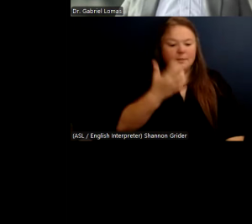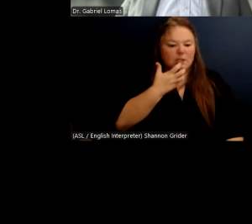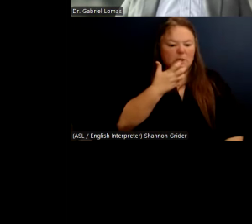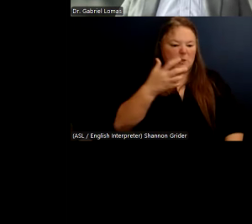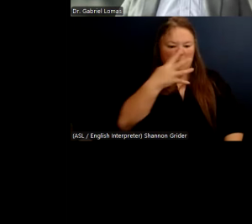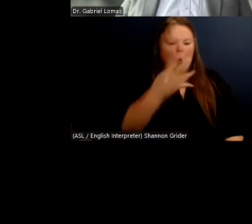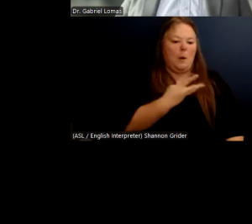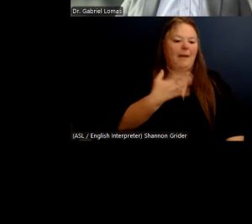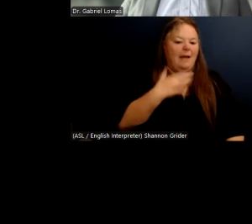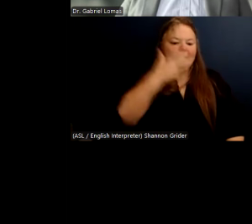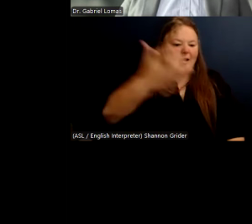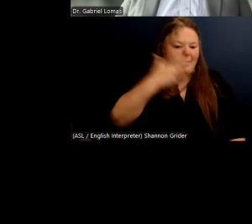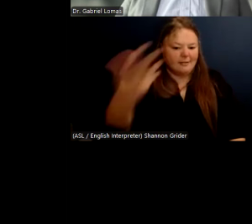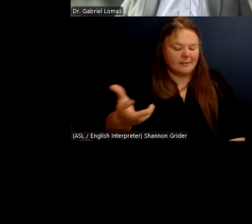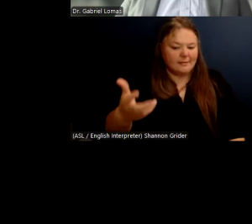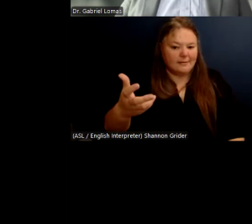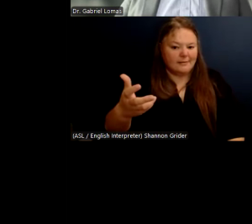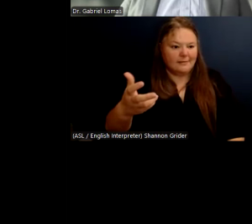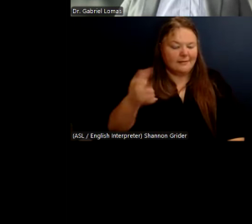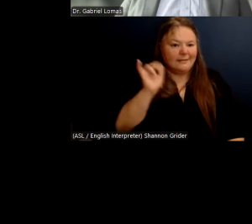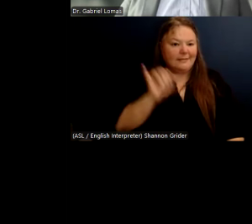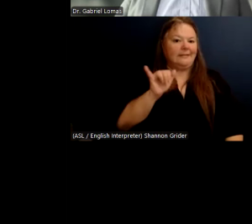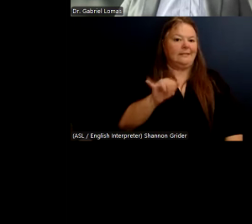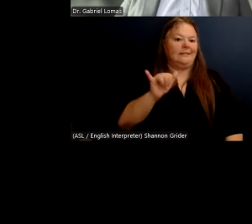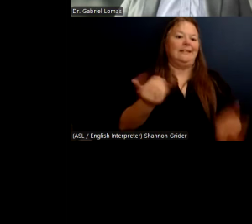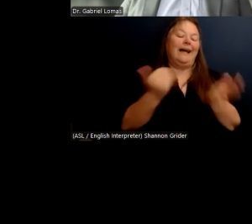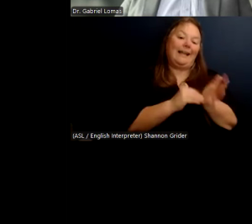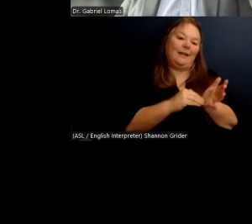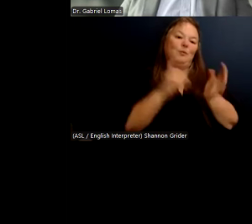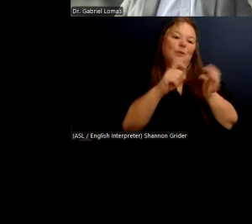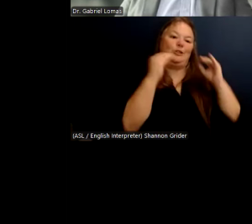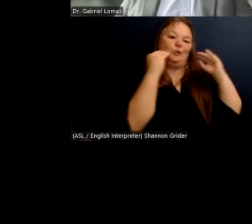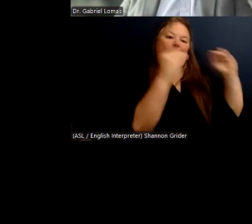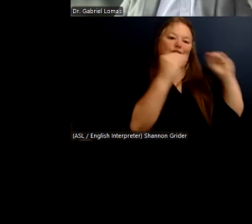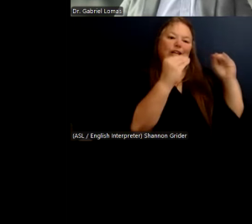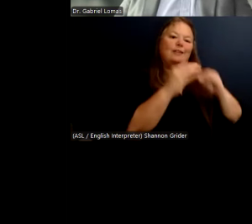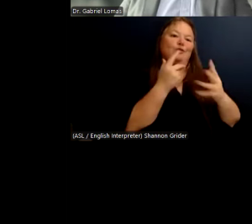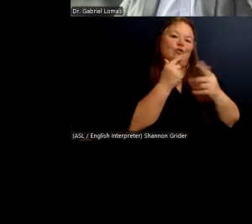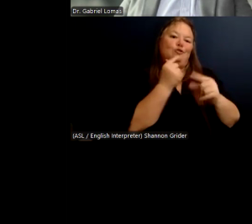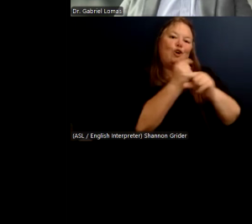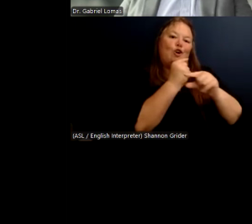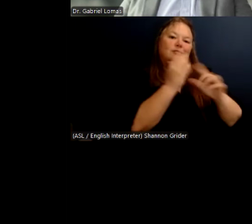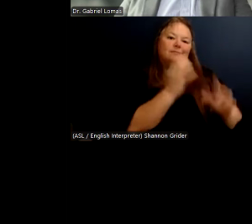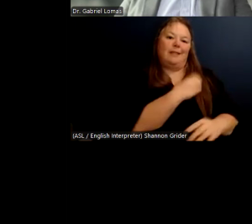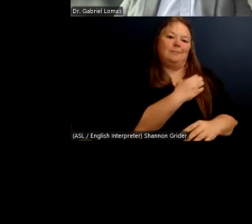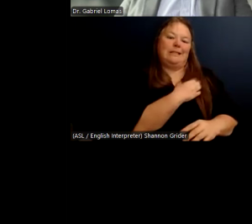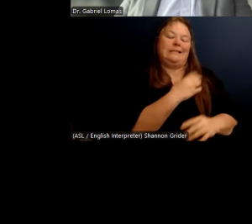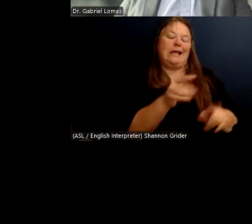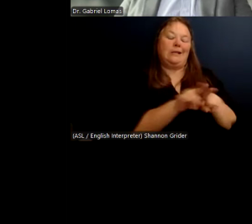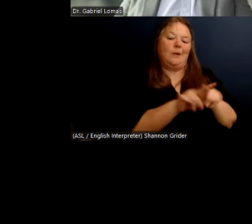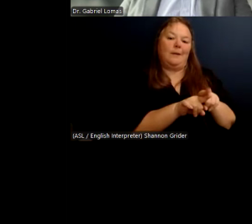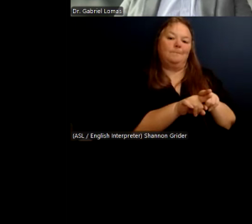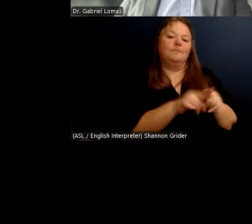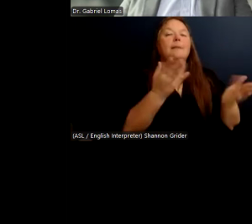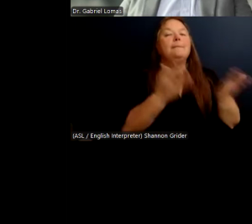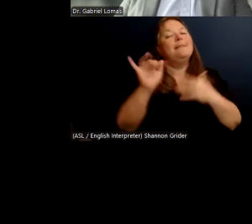So again, education is important for the guards as well. Now, this is an example of someone who maybe was to the